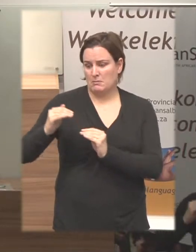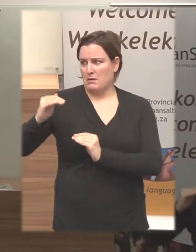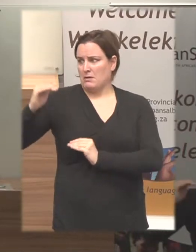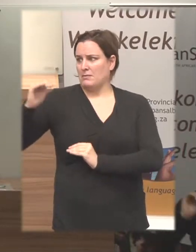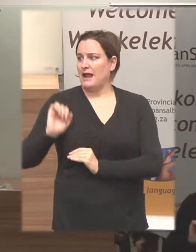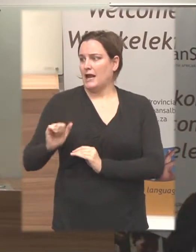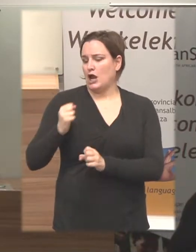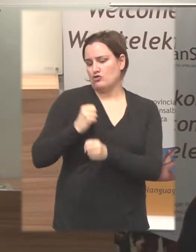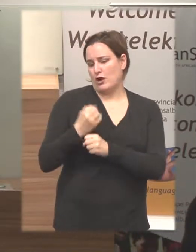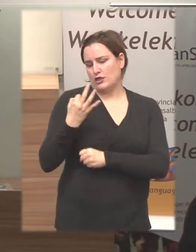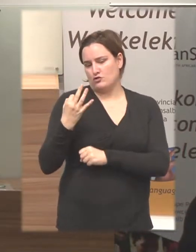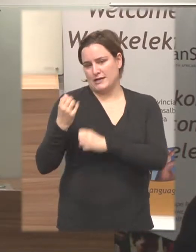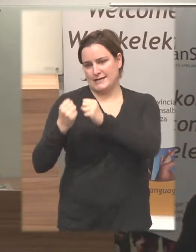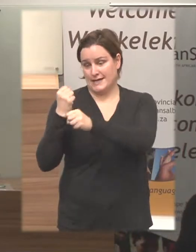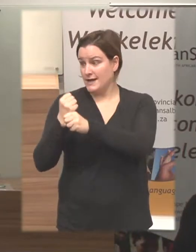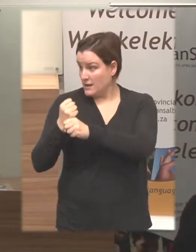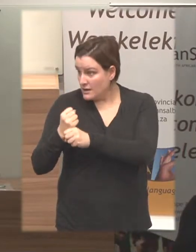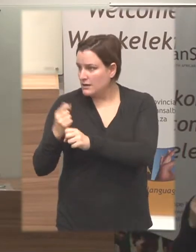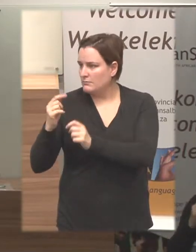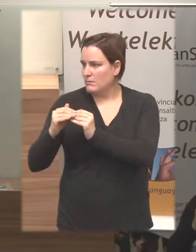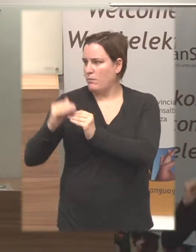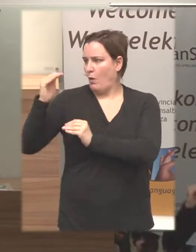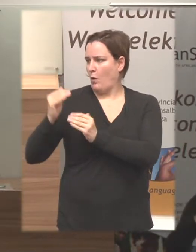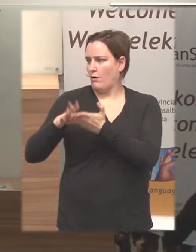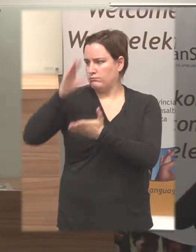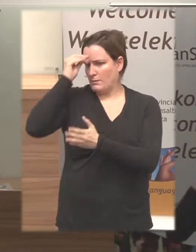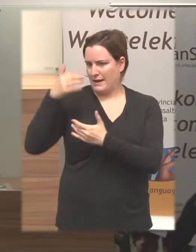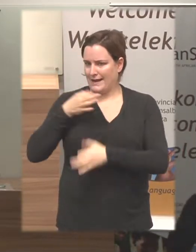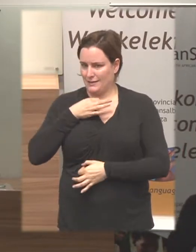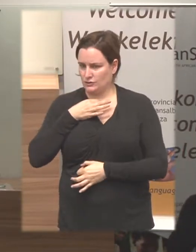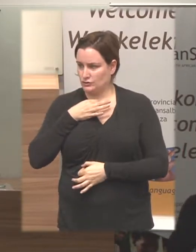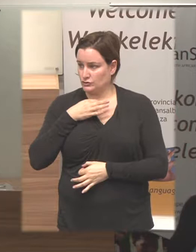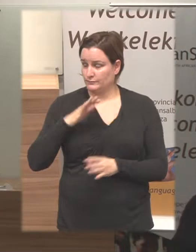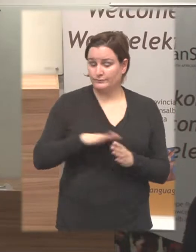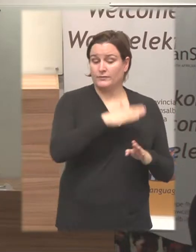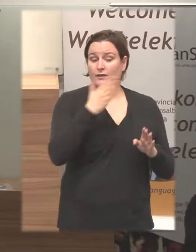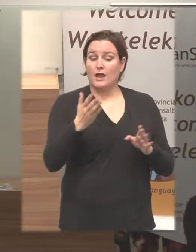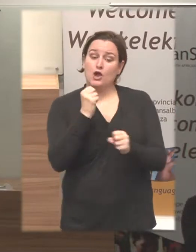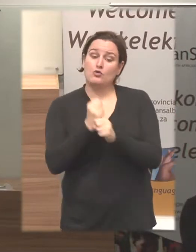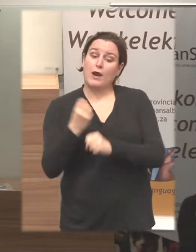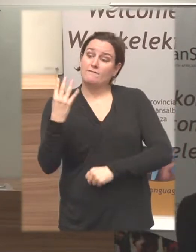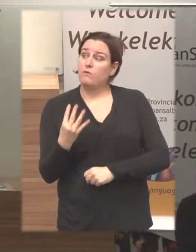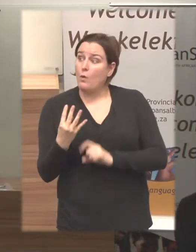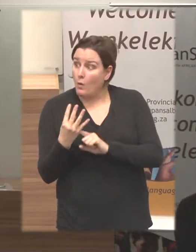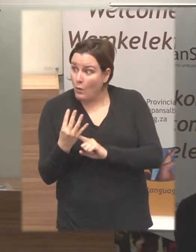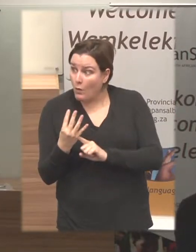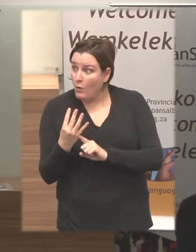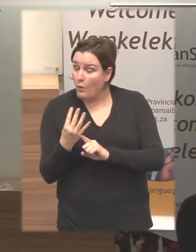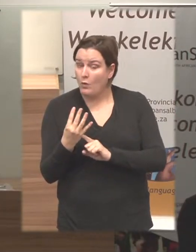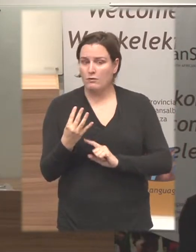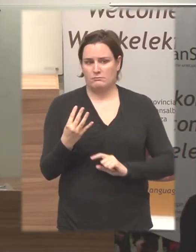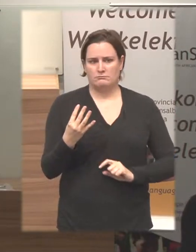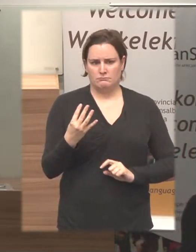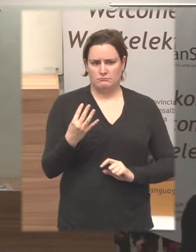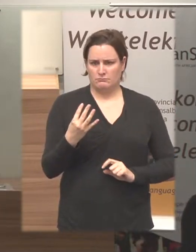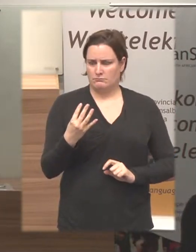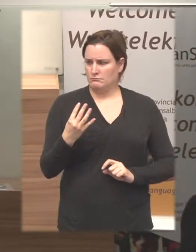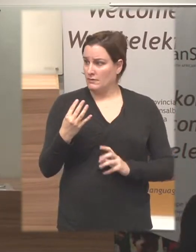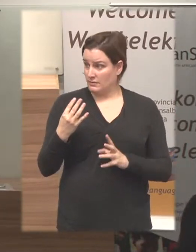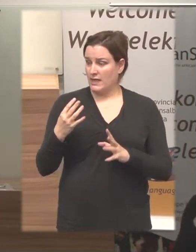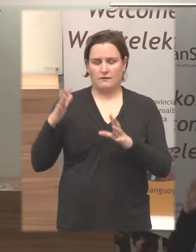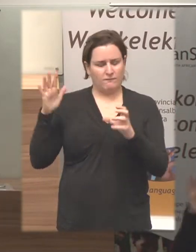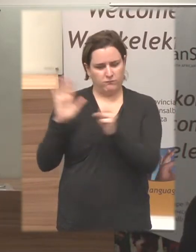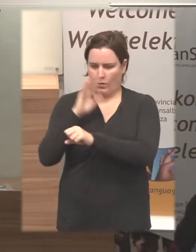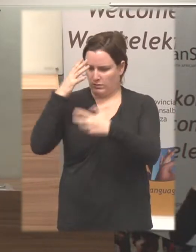in their grade 3 year. And then when they move on to grade 4, there is a complete immersion, supposedly,